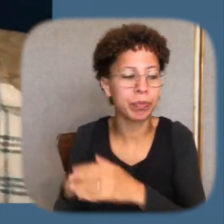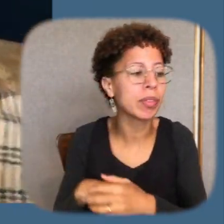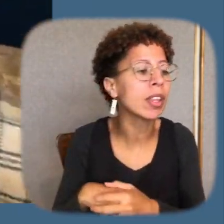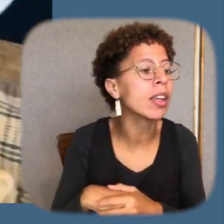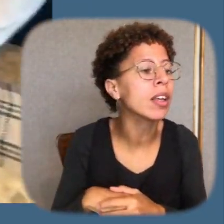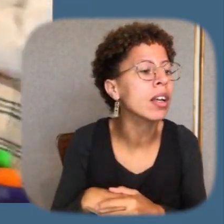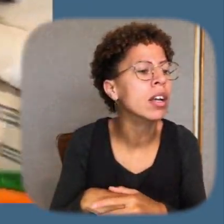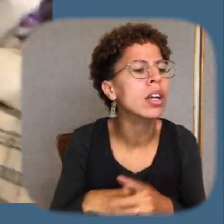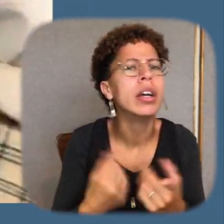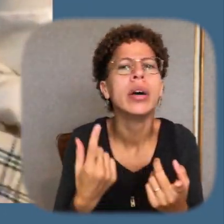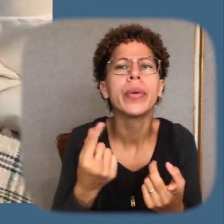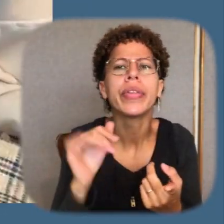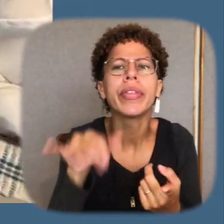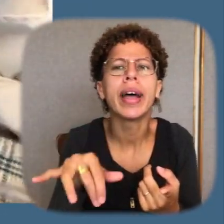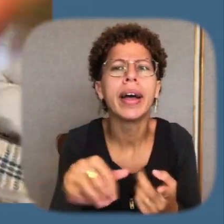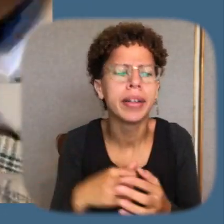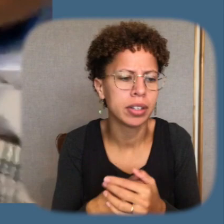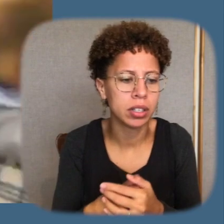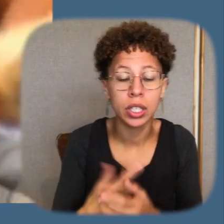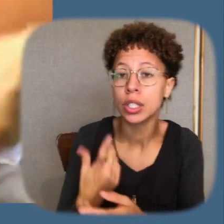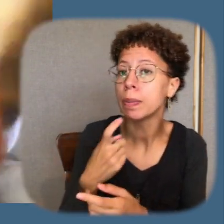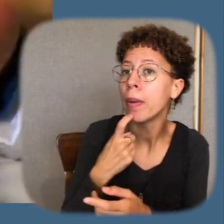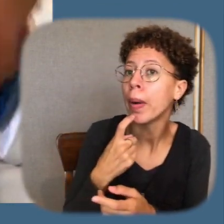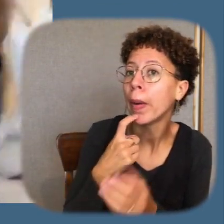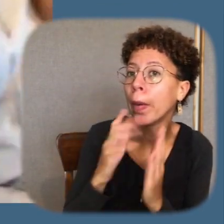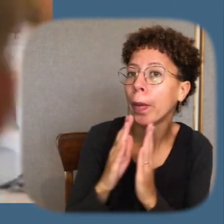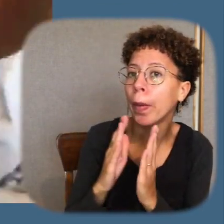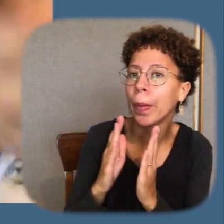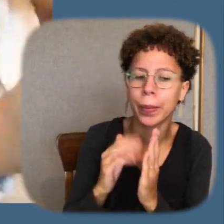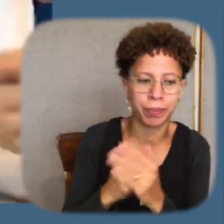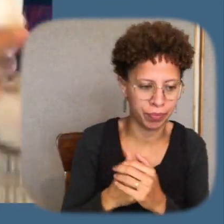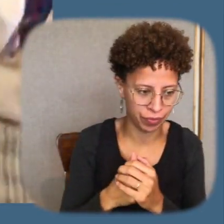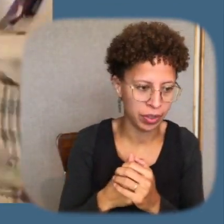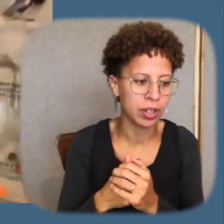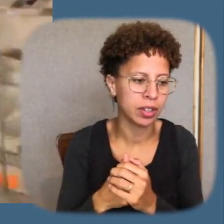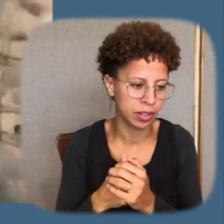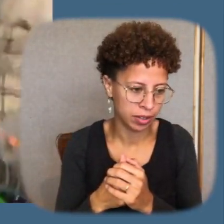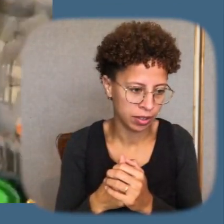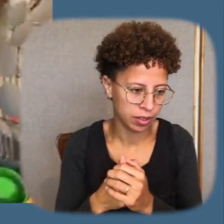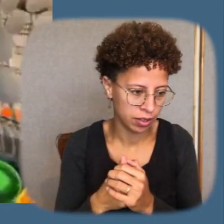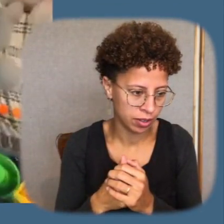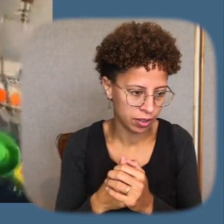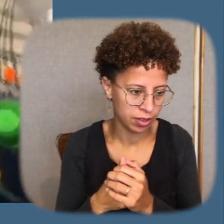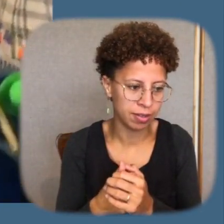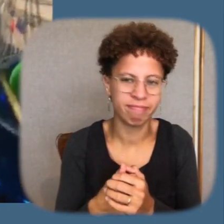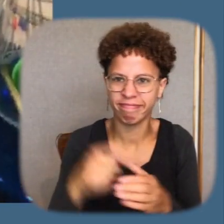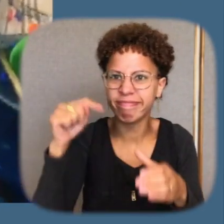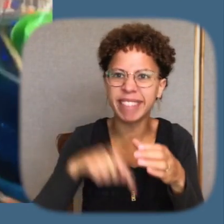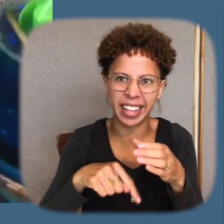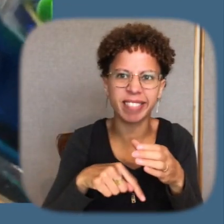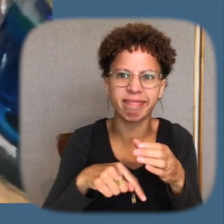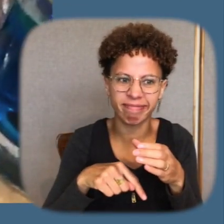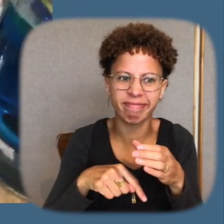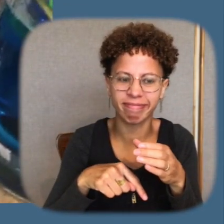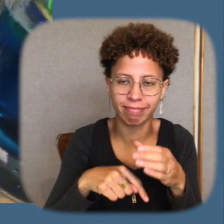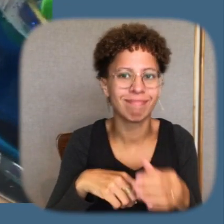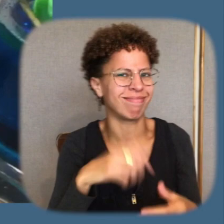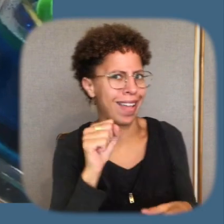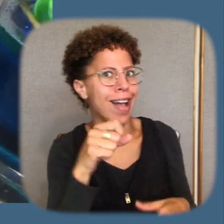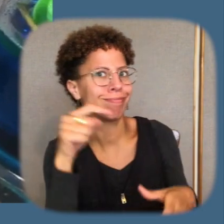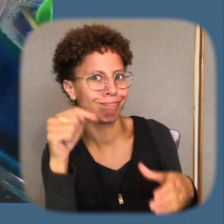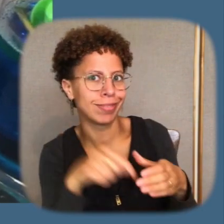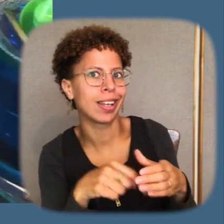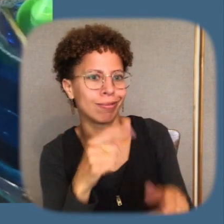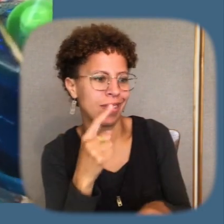Guys. What is that? Stone. Pebble. Small stone? Pebble. Pebble. All right, let's see. Sink. What Did it sink? Oh,